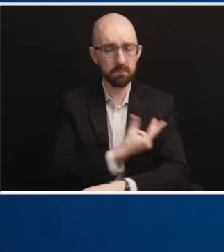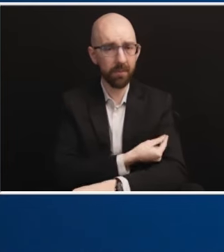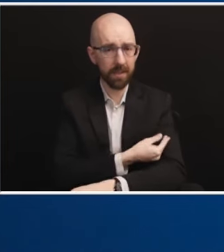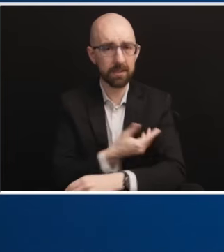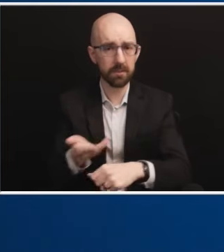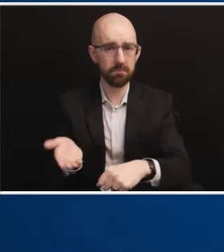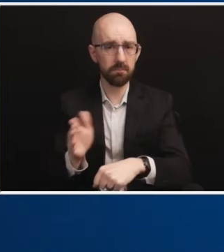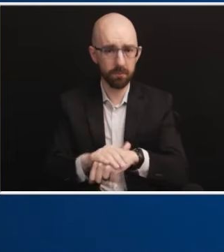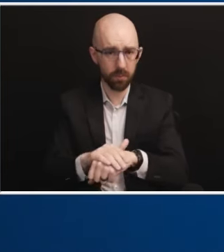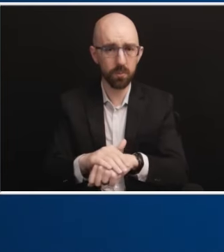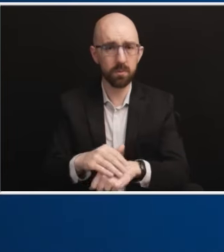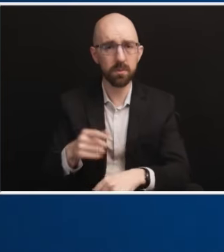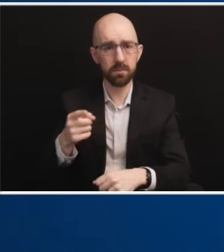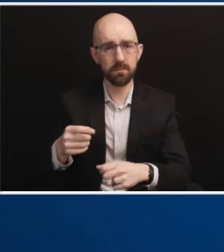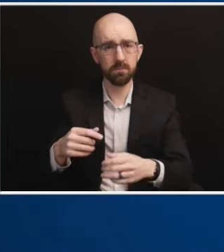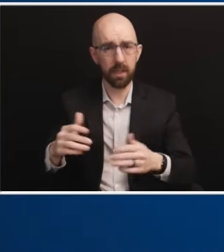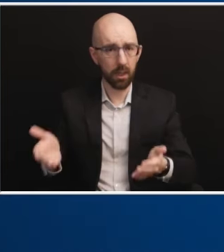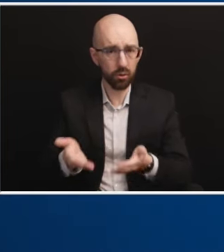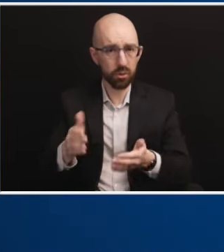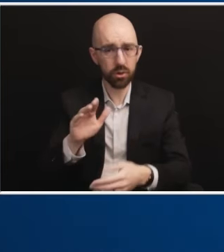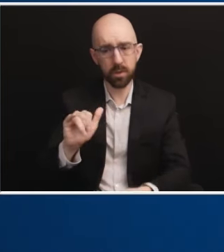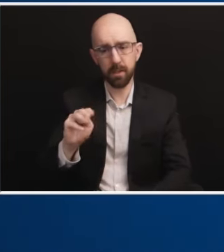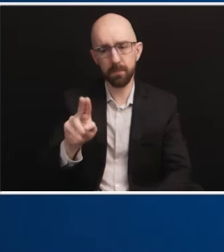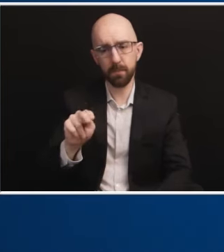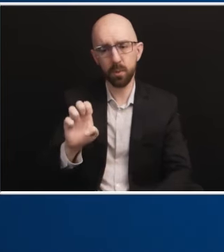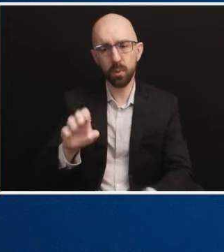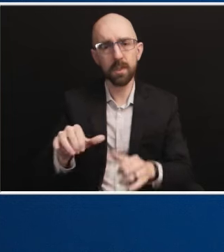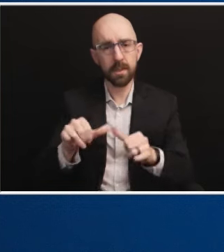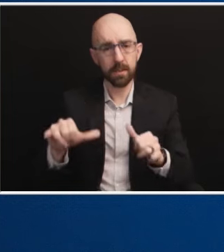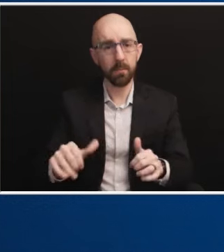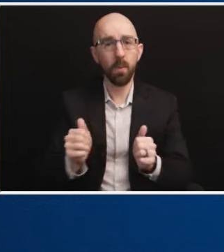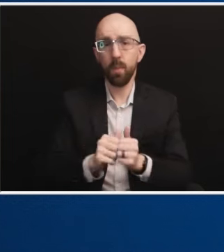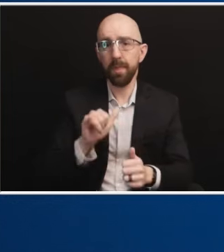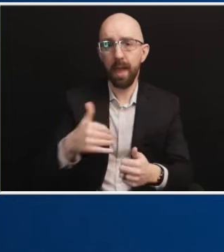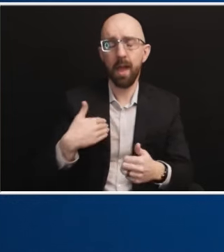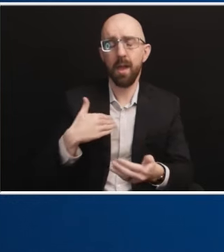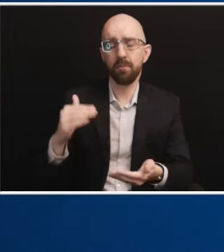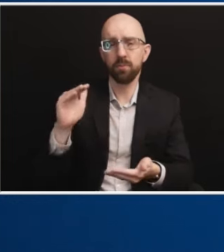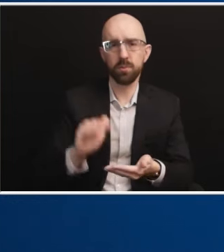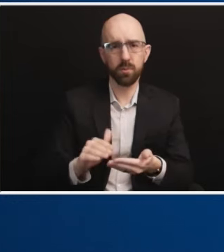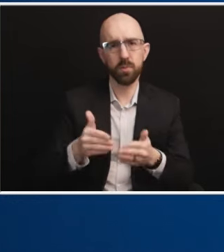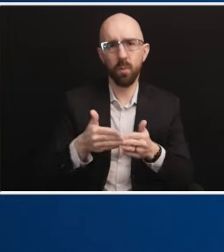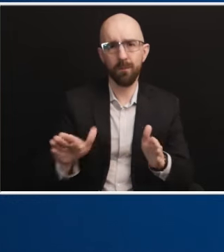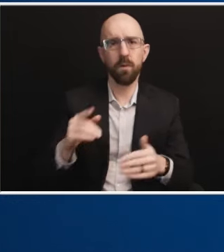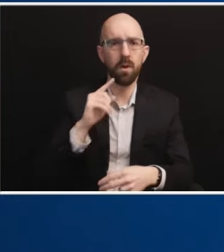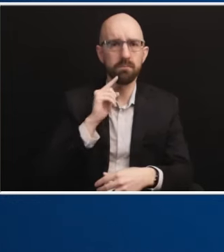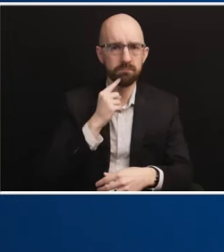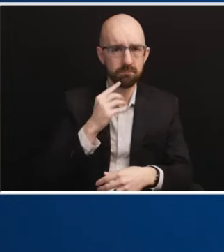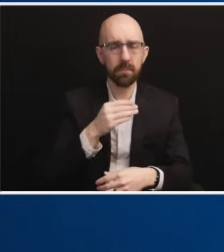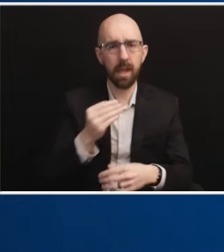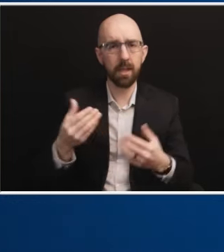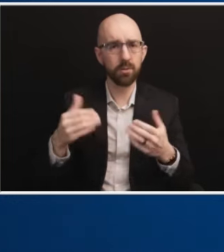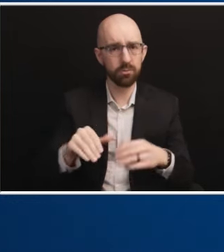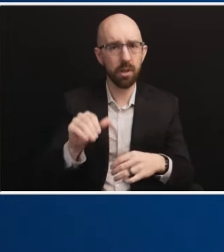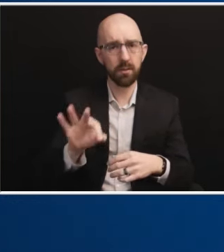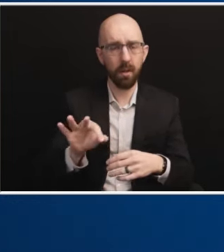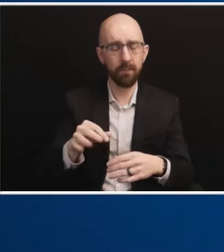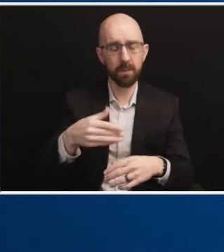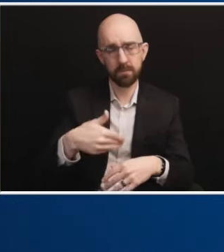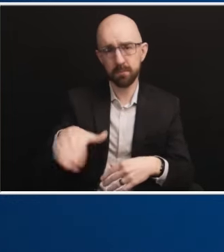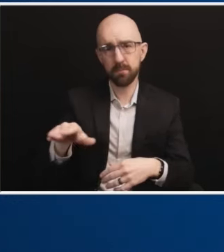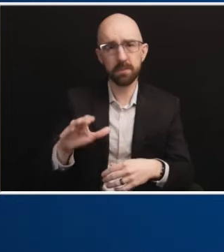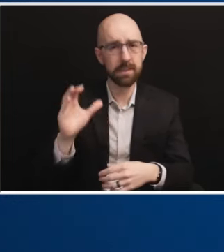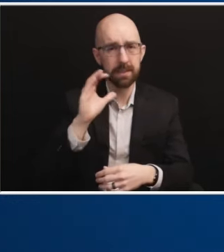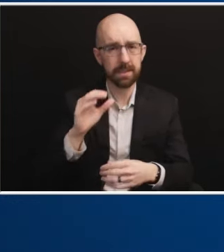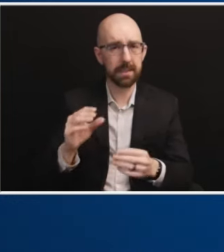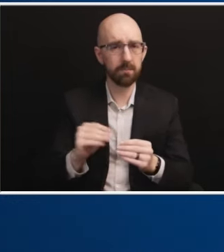immune system. And with that, you do have a reduction in overall severity and chance of going to seek medical attention,